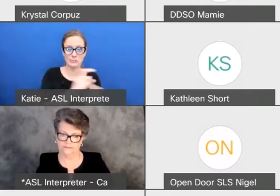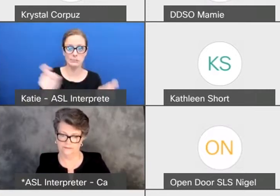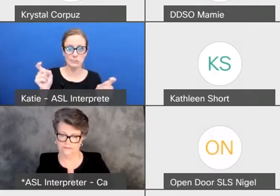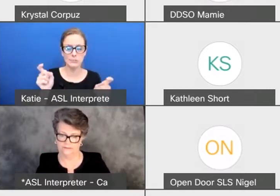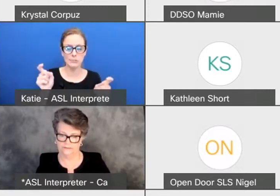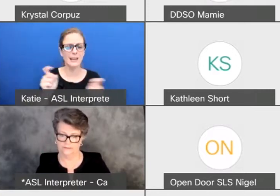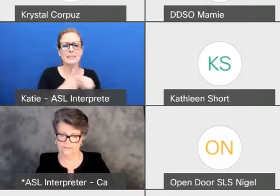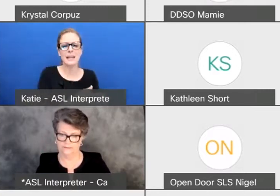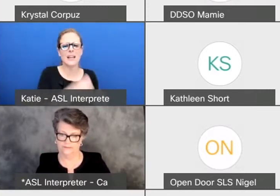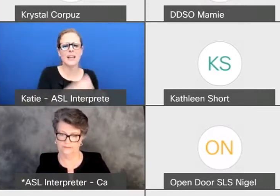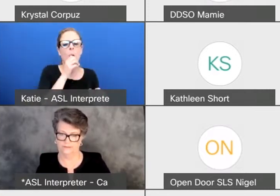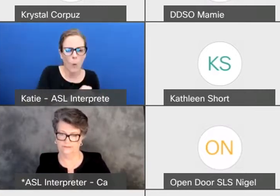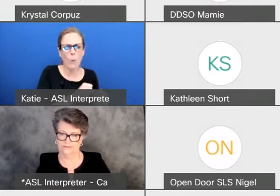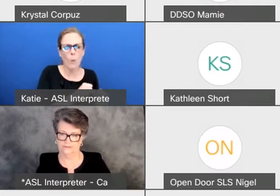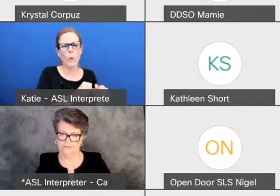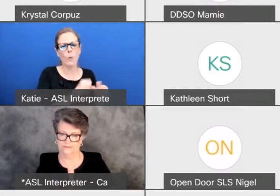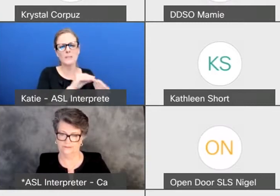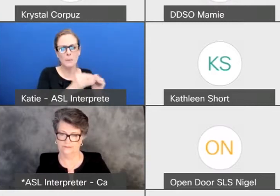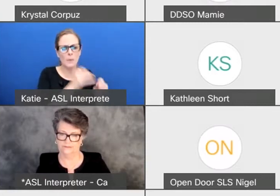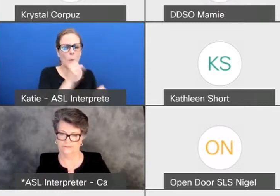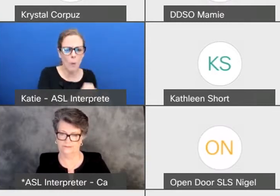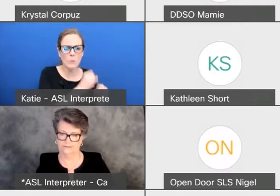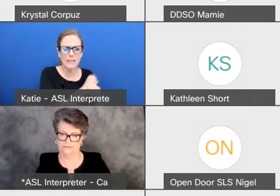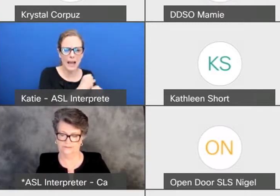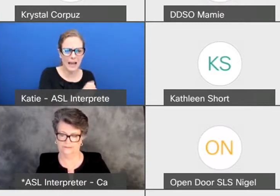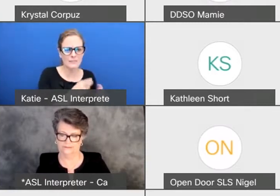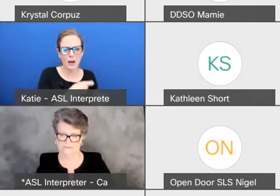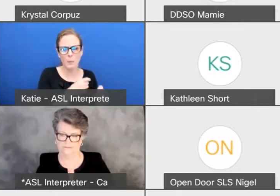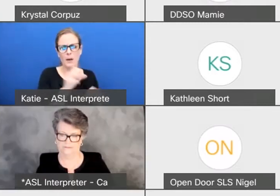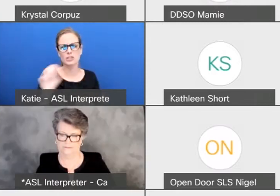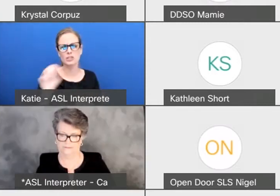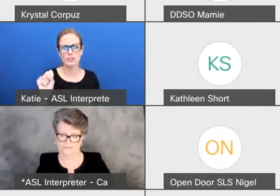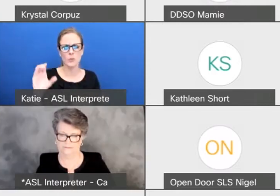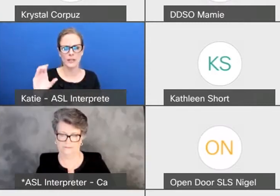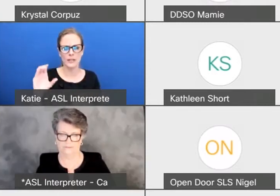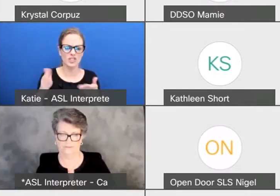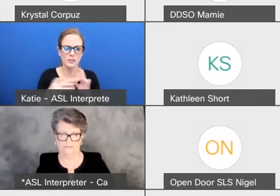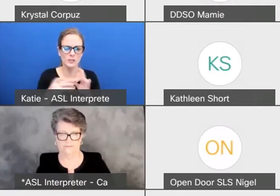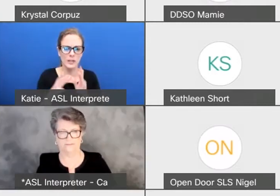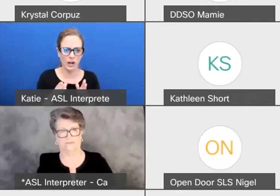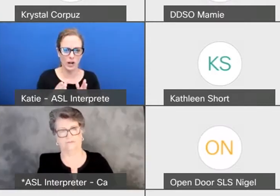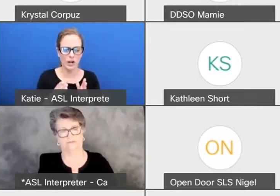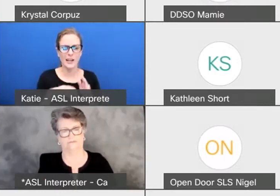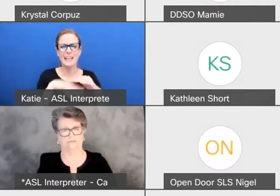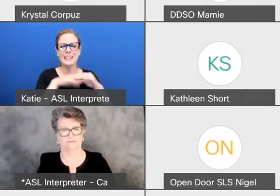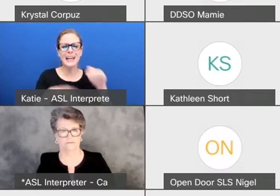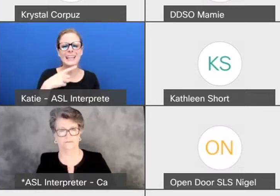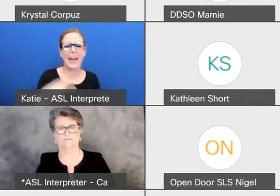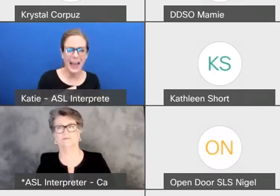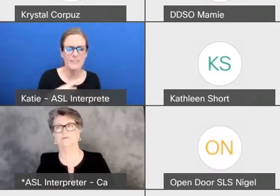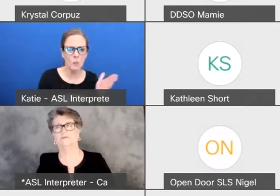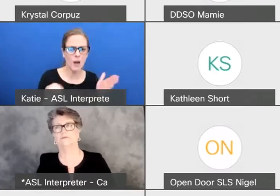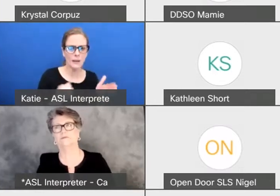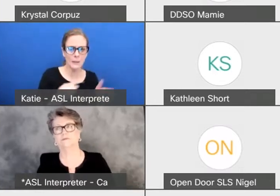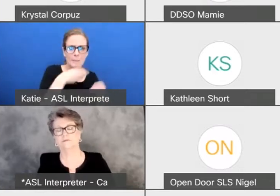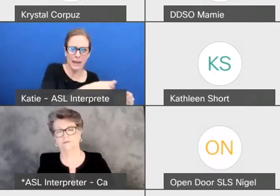of what it costs to hire a service coordinator. I believe it is less than half of what it actually costs us to hire a service coordinator. So there has been